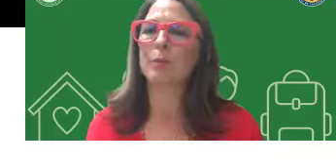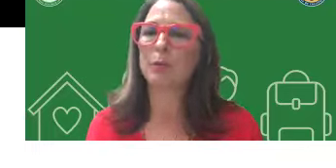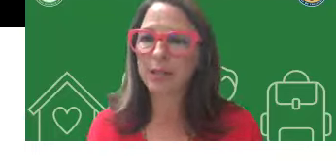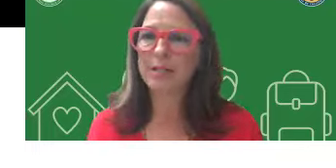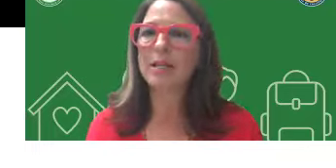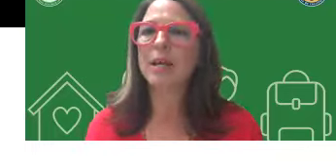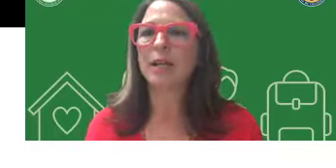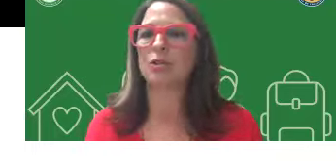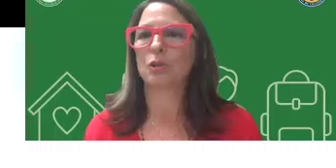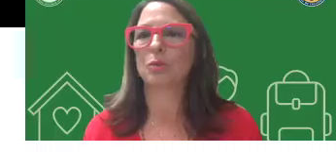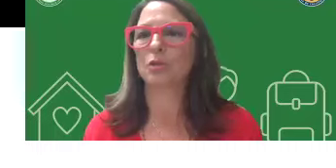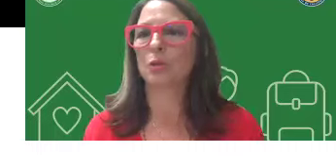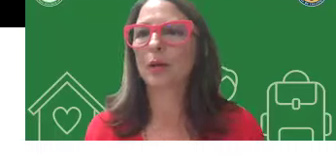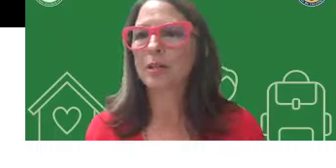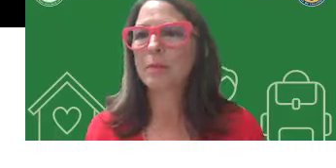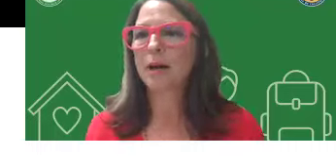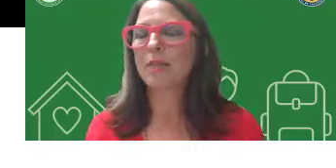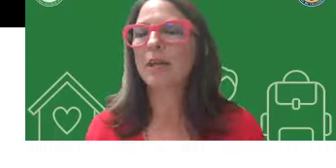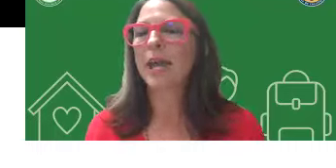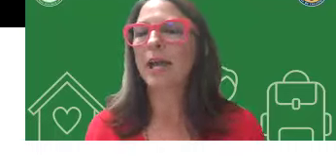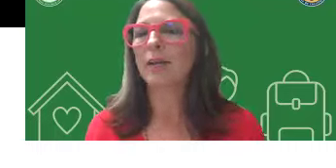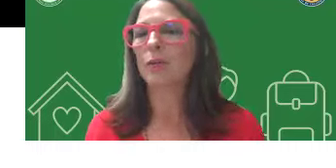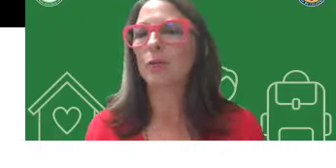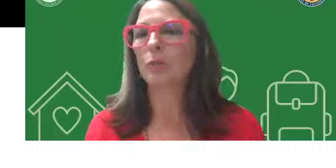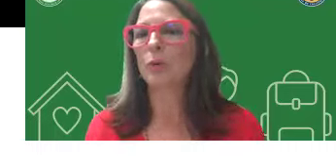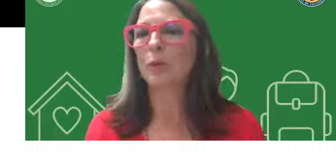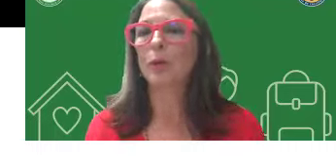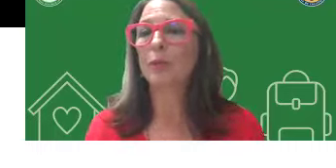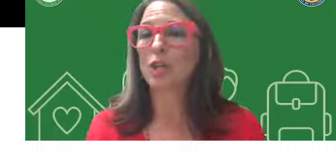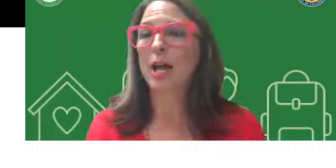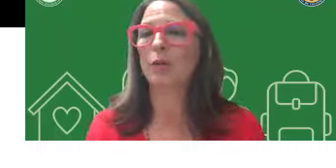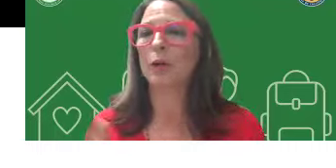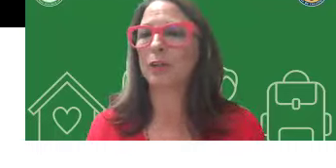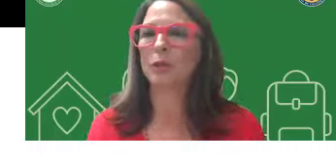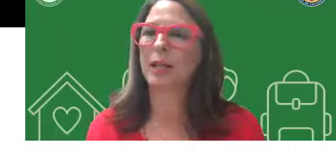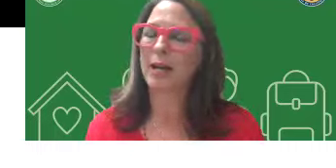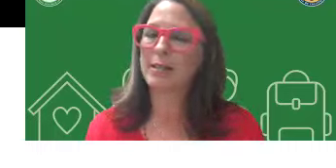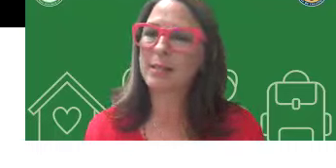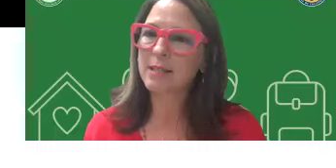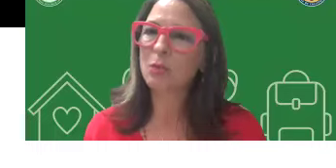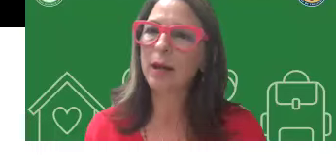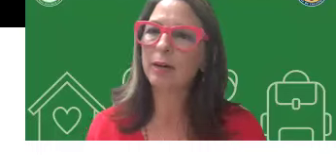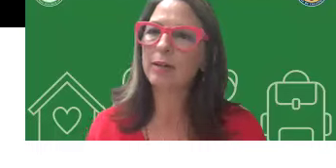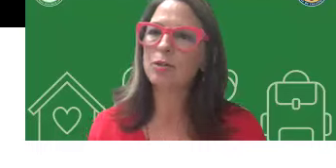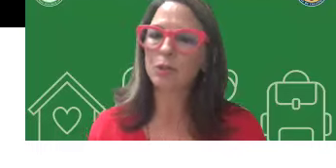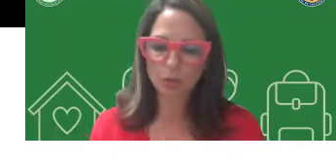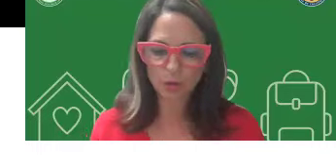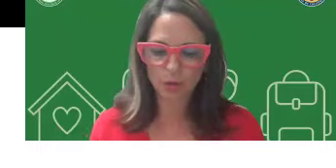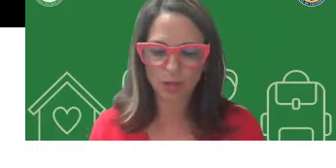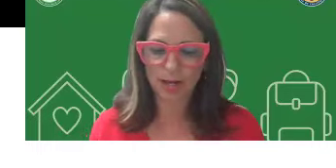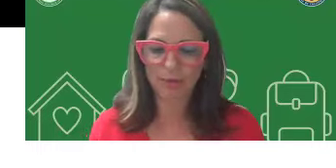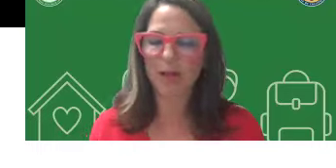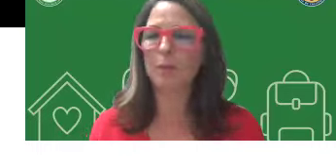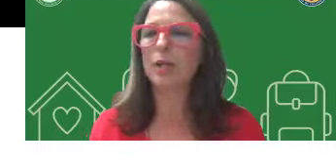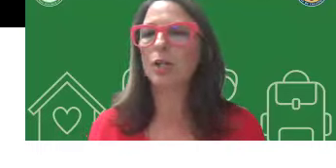you that November is National Homeless Youth Awareness Month. And we will put in the chat where you can access these Zoom backgrounds so that